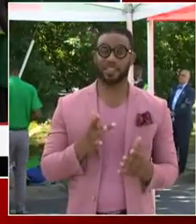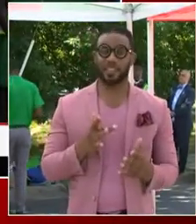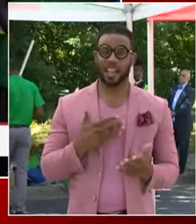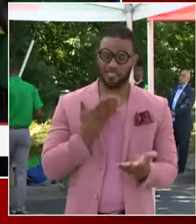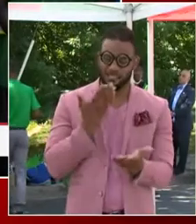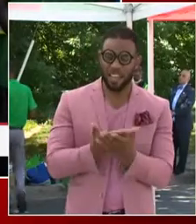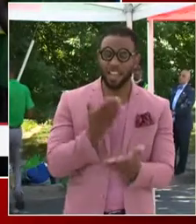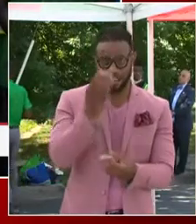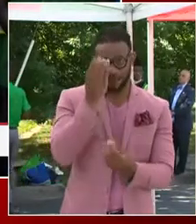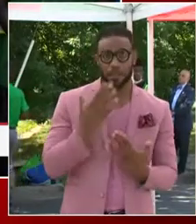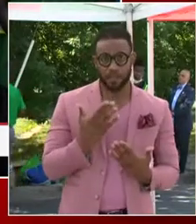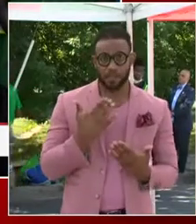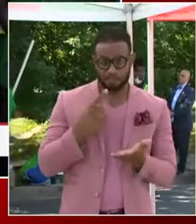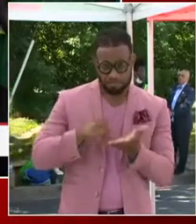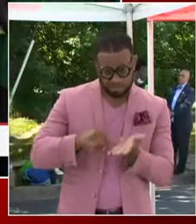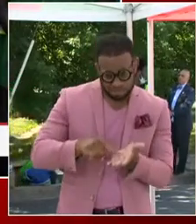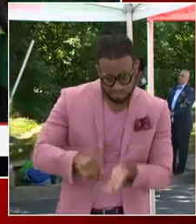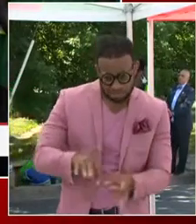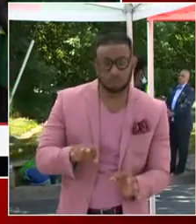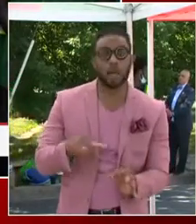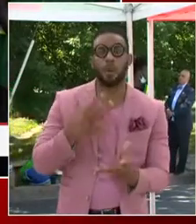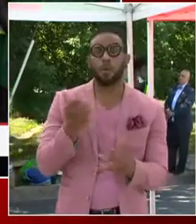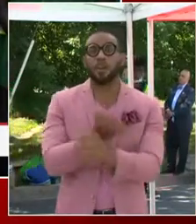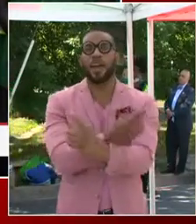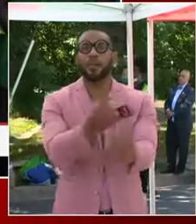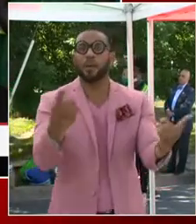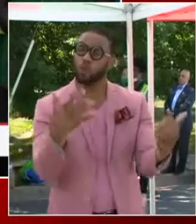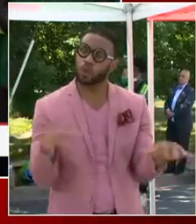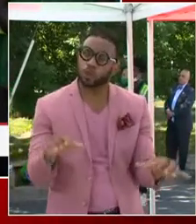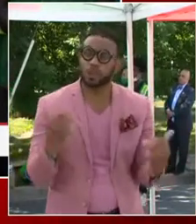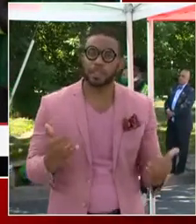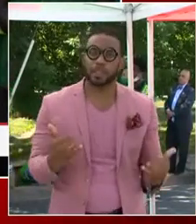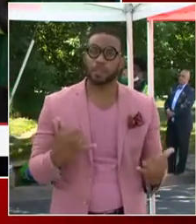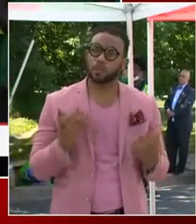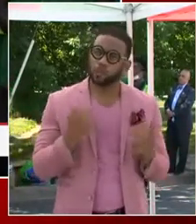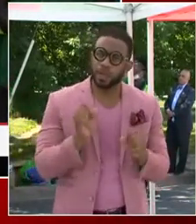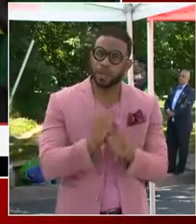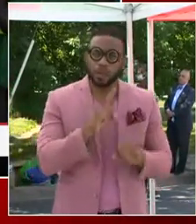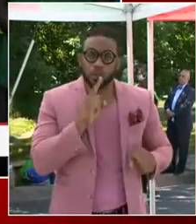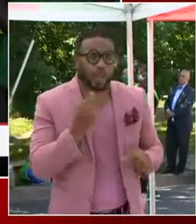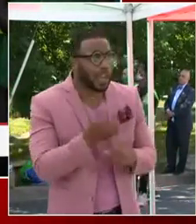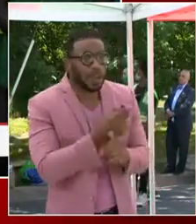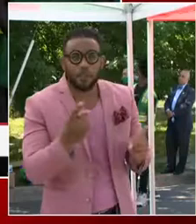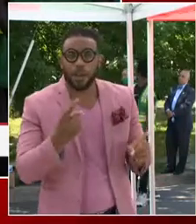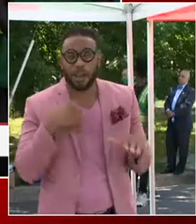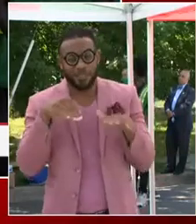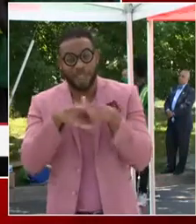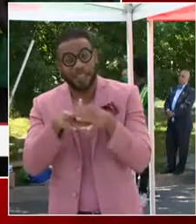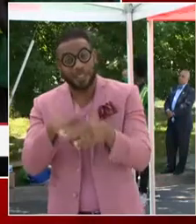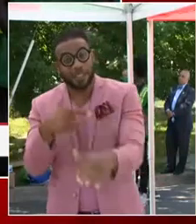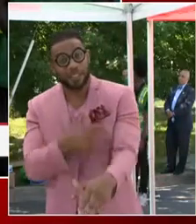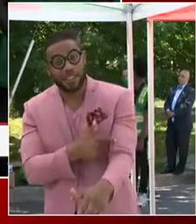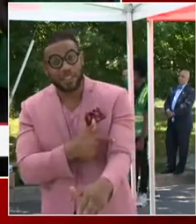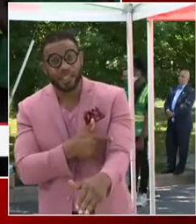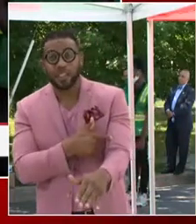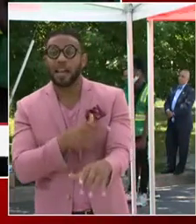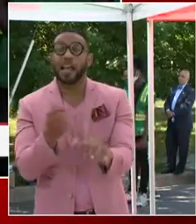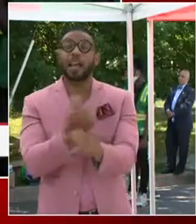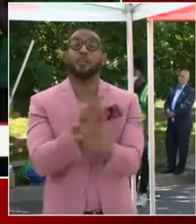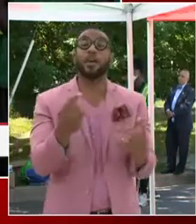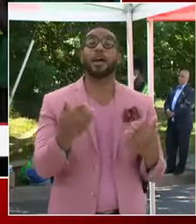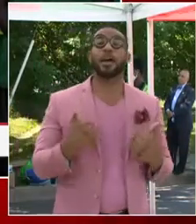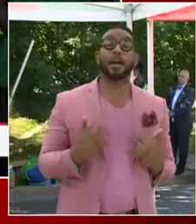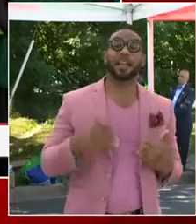valid information. And so that's what I want for everyone, and that's what we're trying to do. We're trying to make sure that everyone has access to the vaccine and everyone